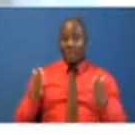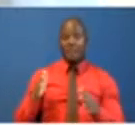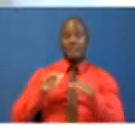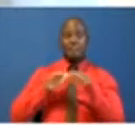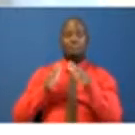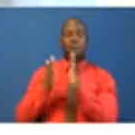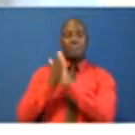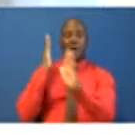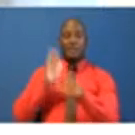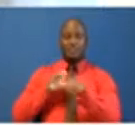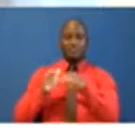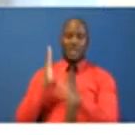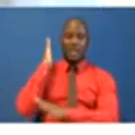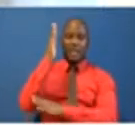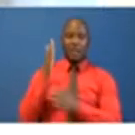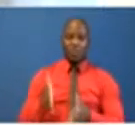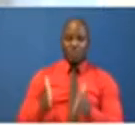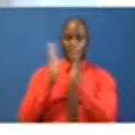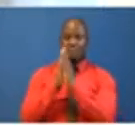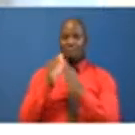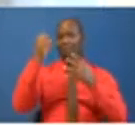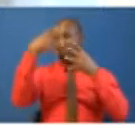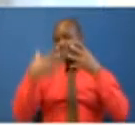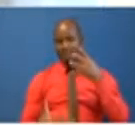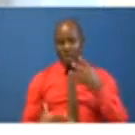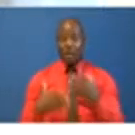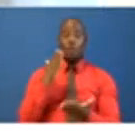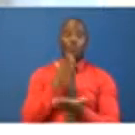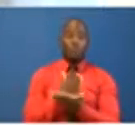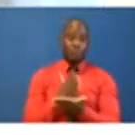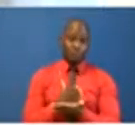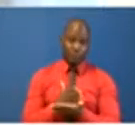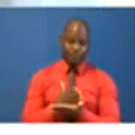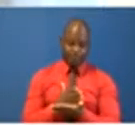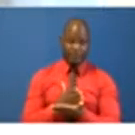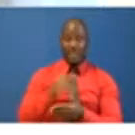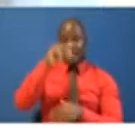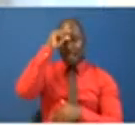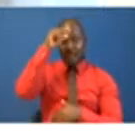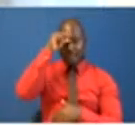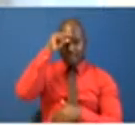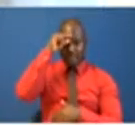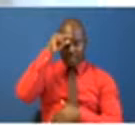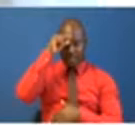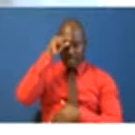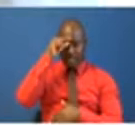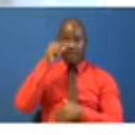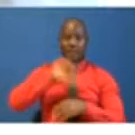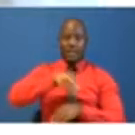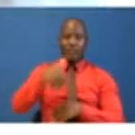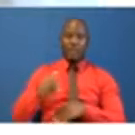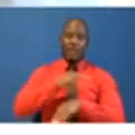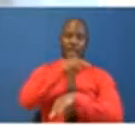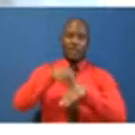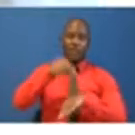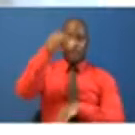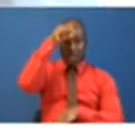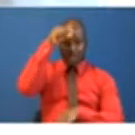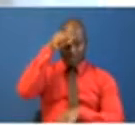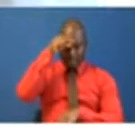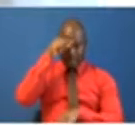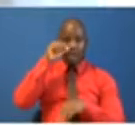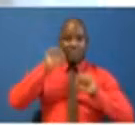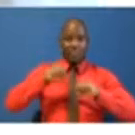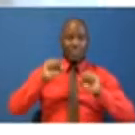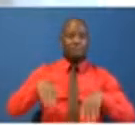park expressway and and so on so basically uh government the city and the national government have